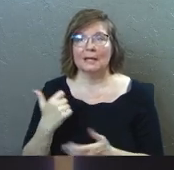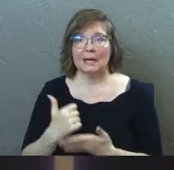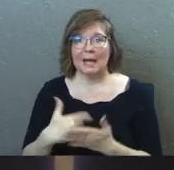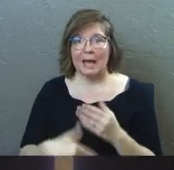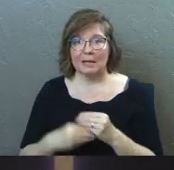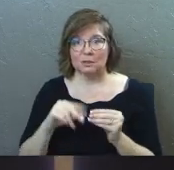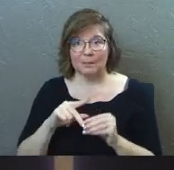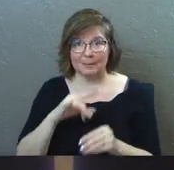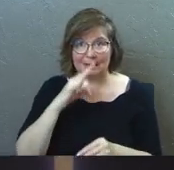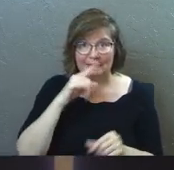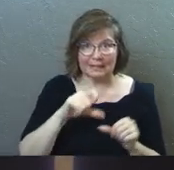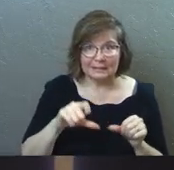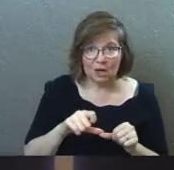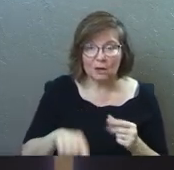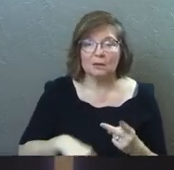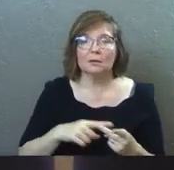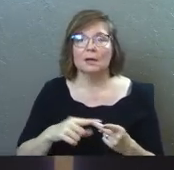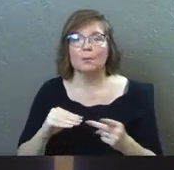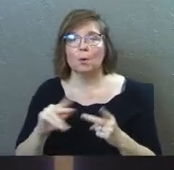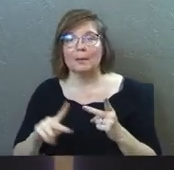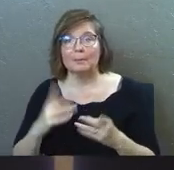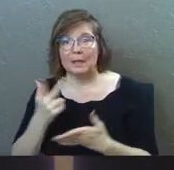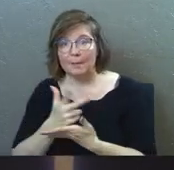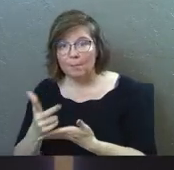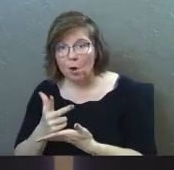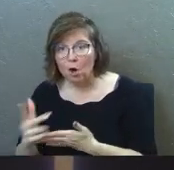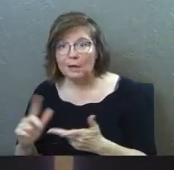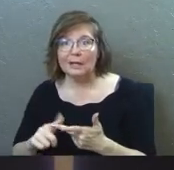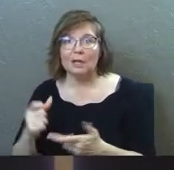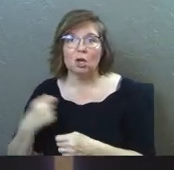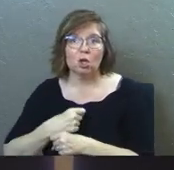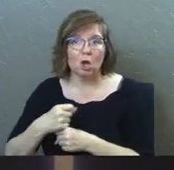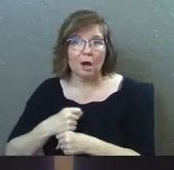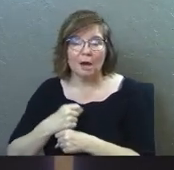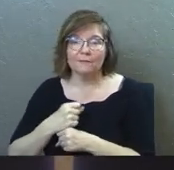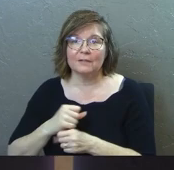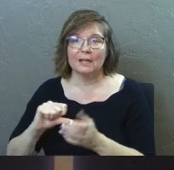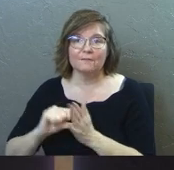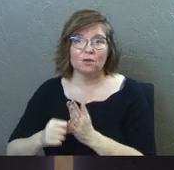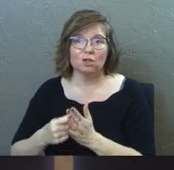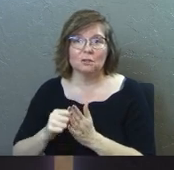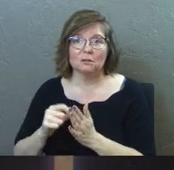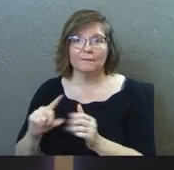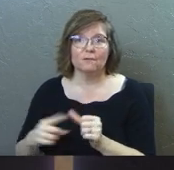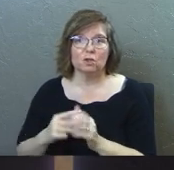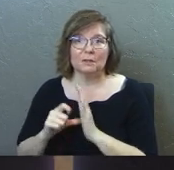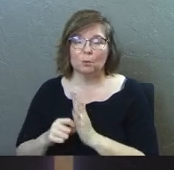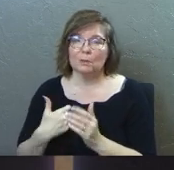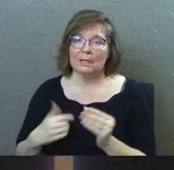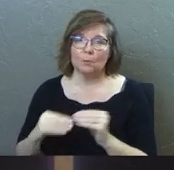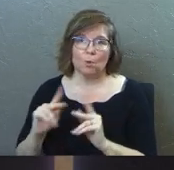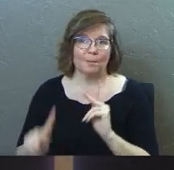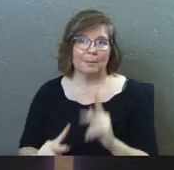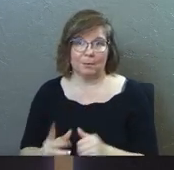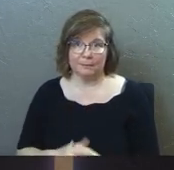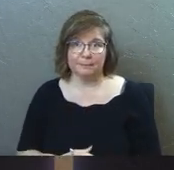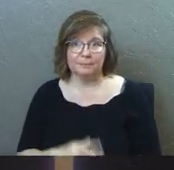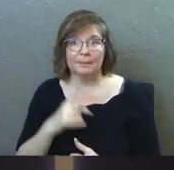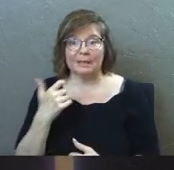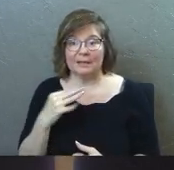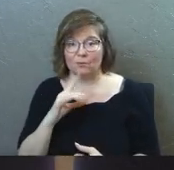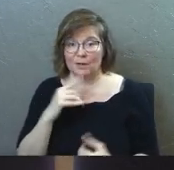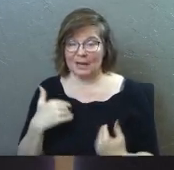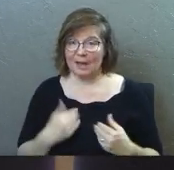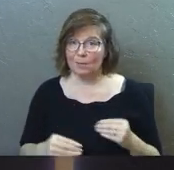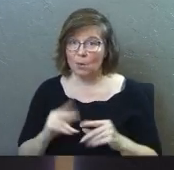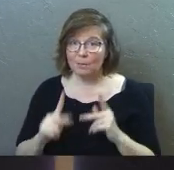extra people in the kids area, and we need extra people in parking, coffee, all first impressions. We need extra people. Because if